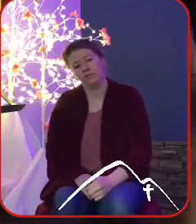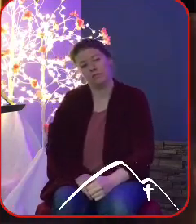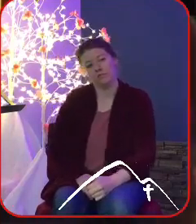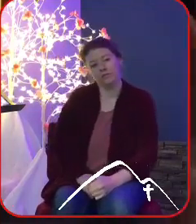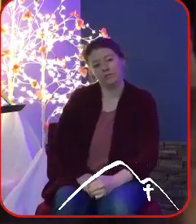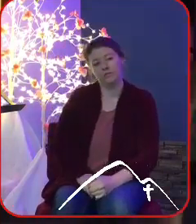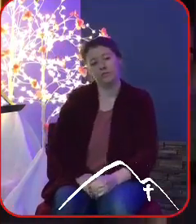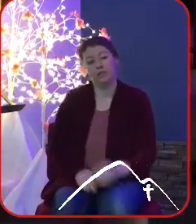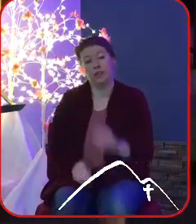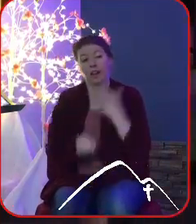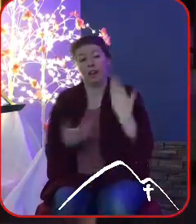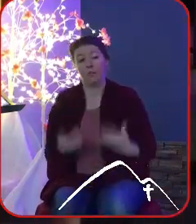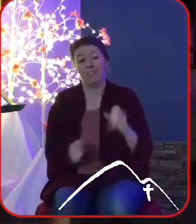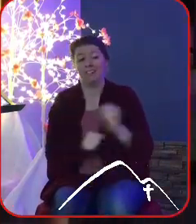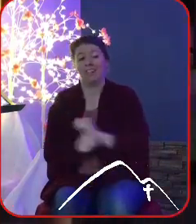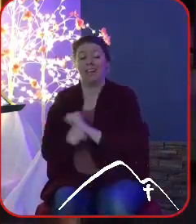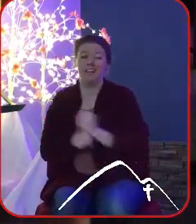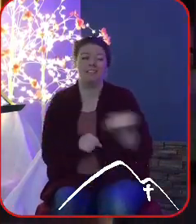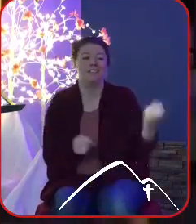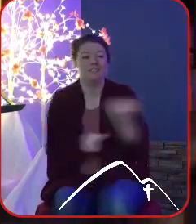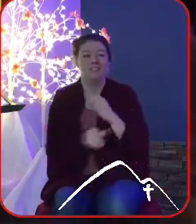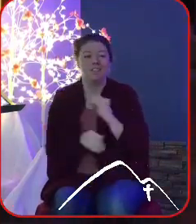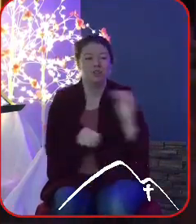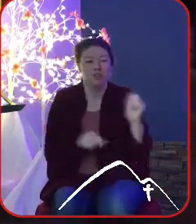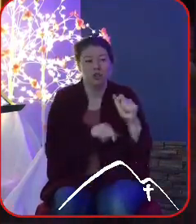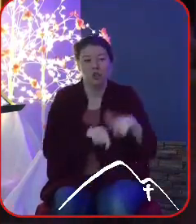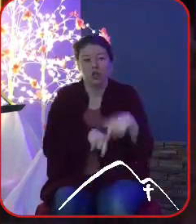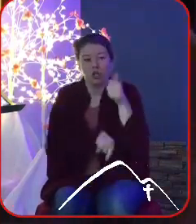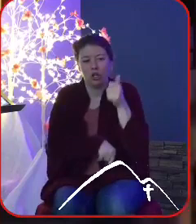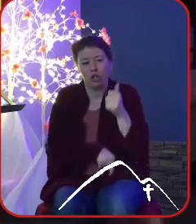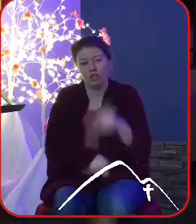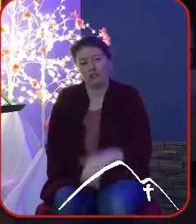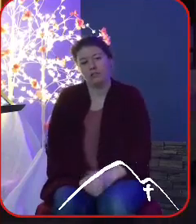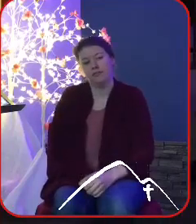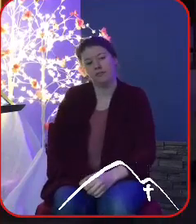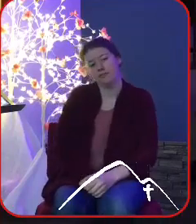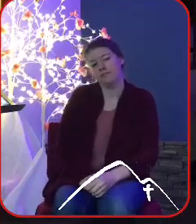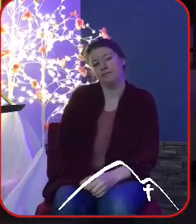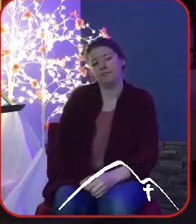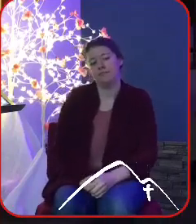I'm no longer a slave to fear.